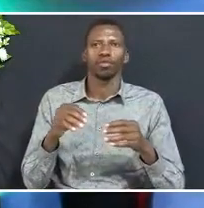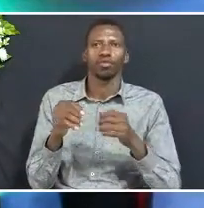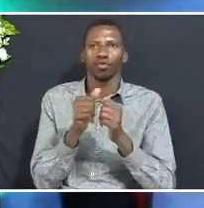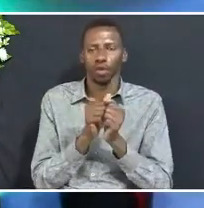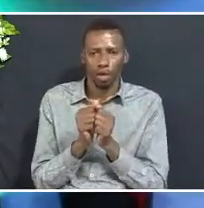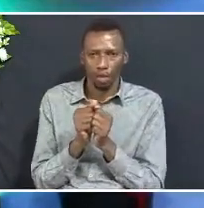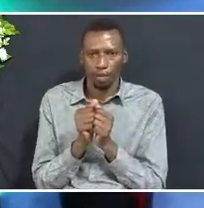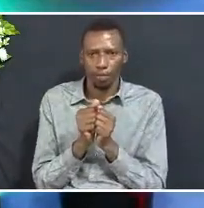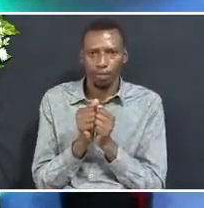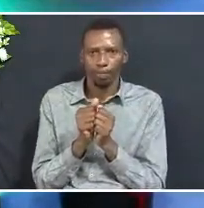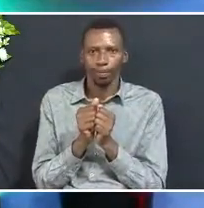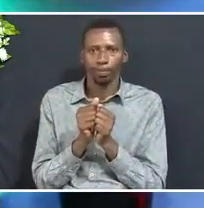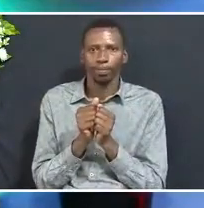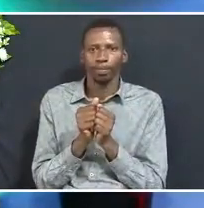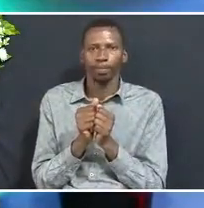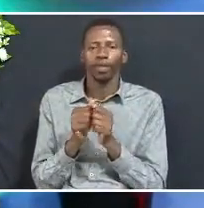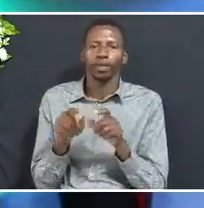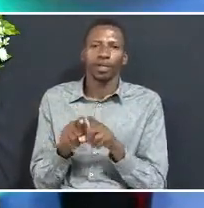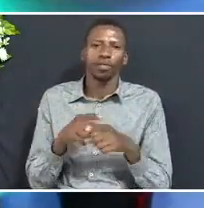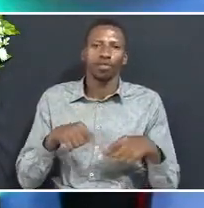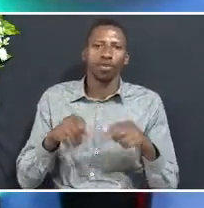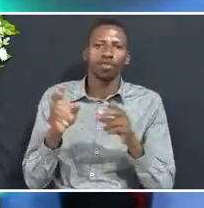together, as we normally do.